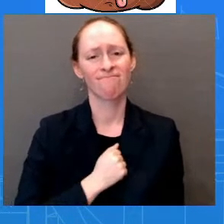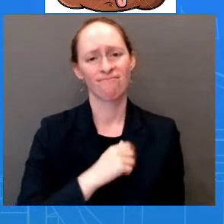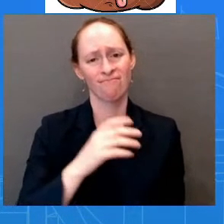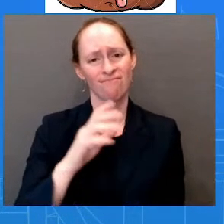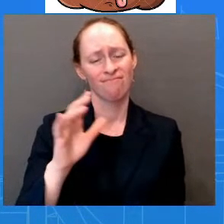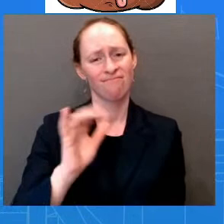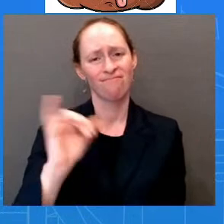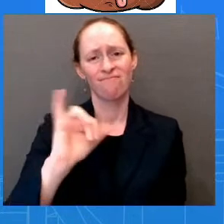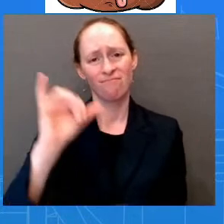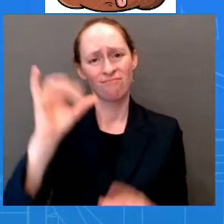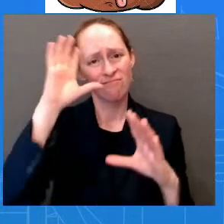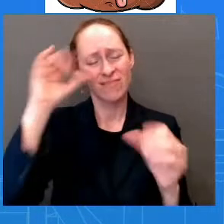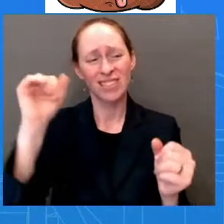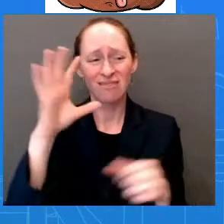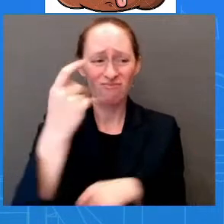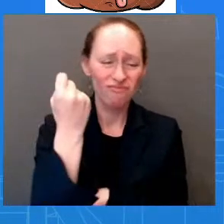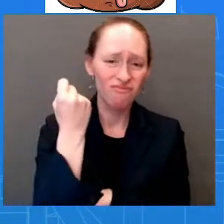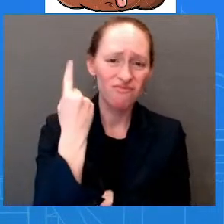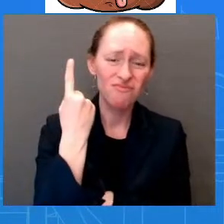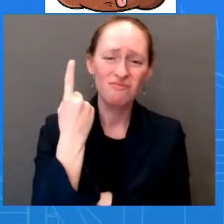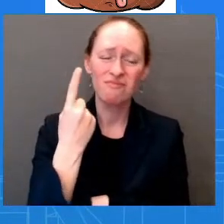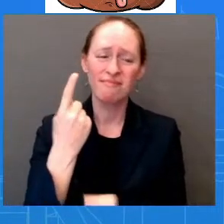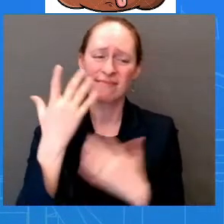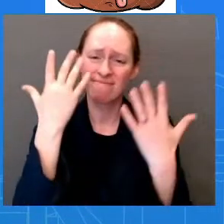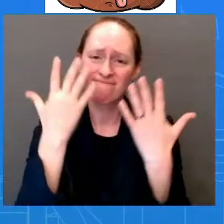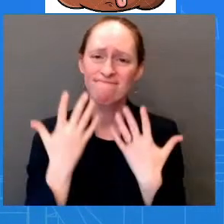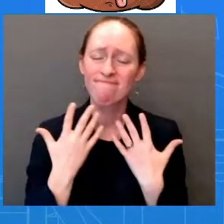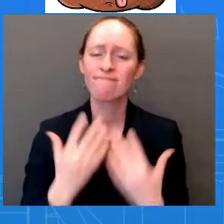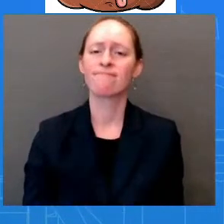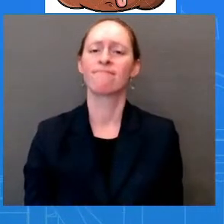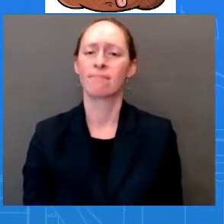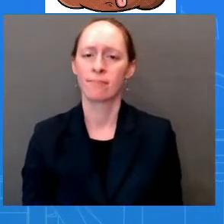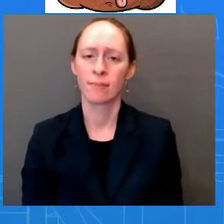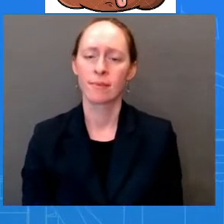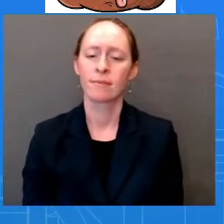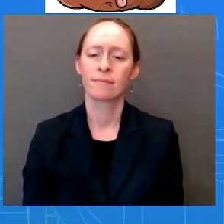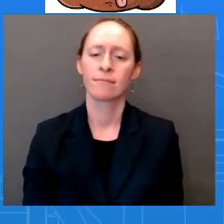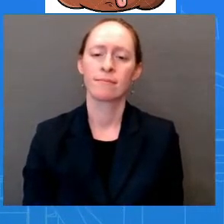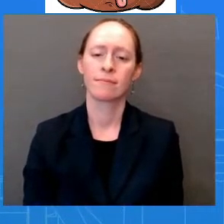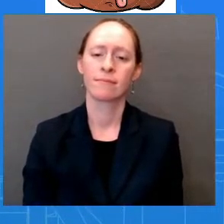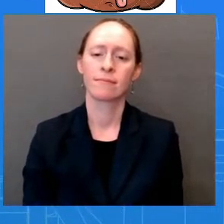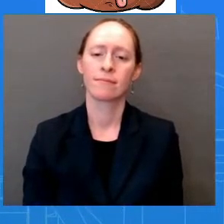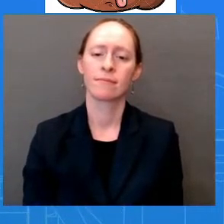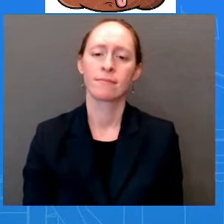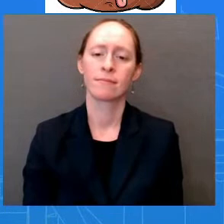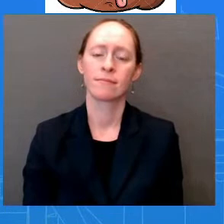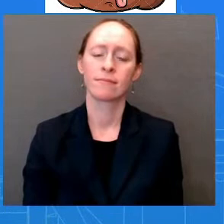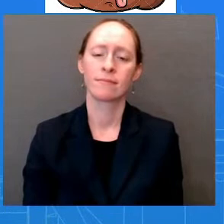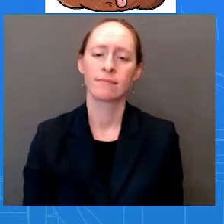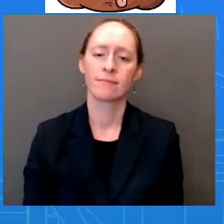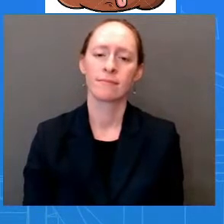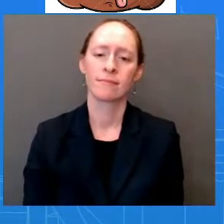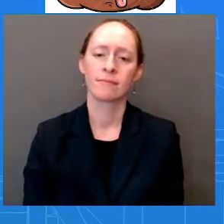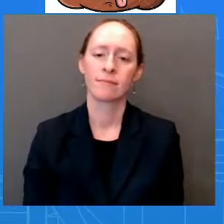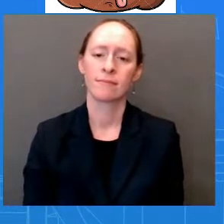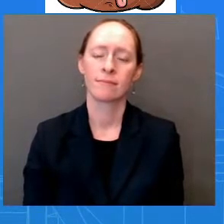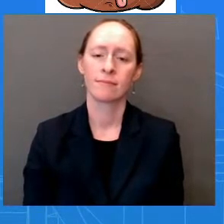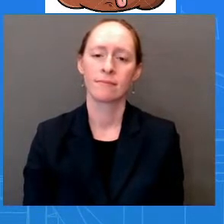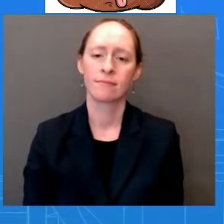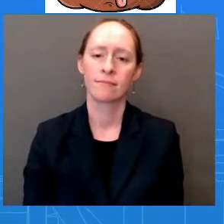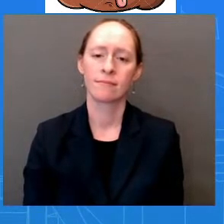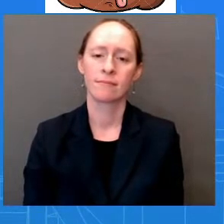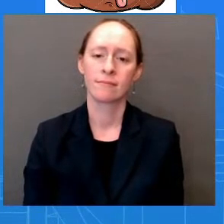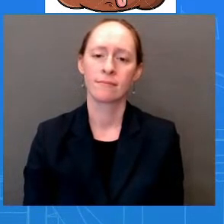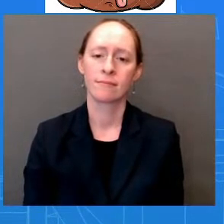him for his bravery and again for his just instinct to act and the ability by him doing that,